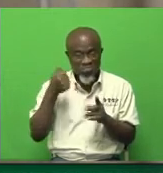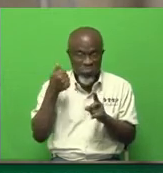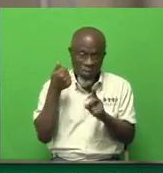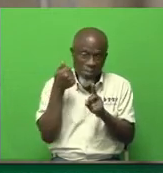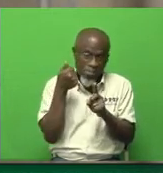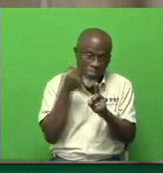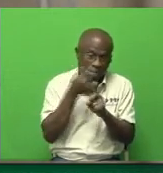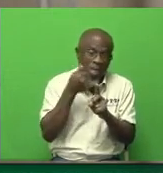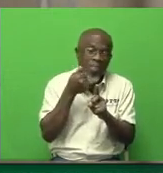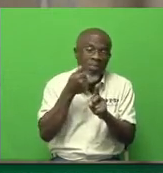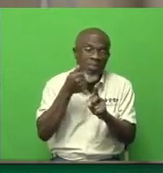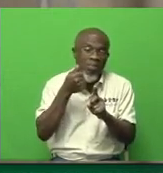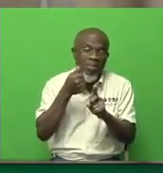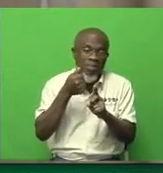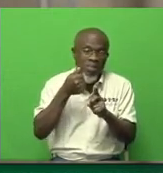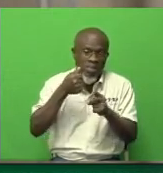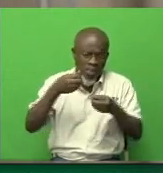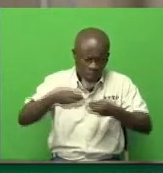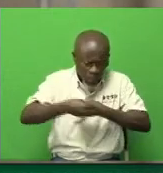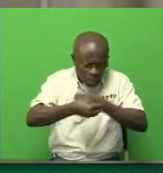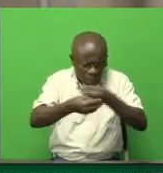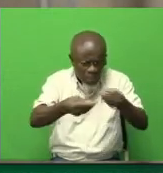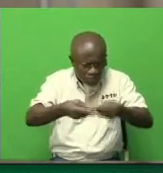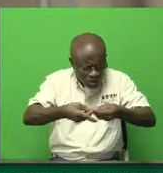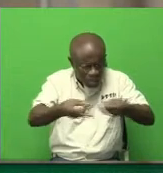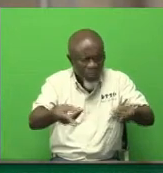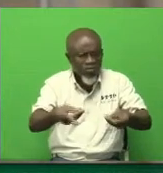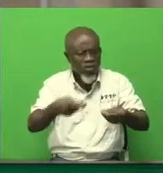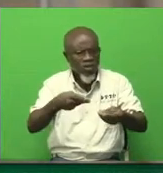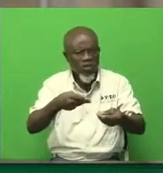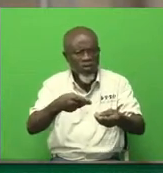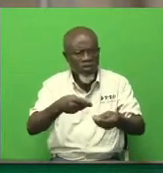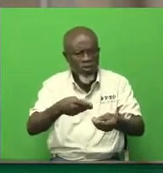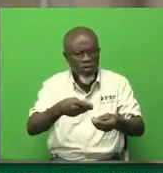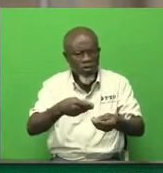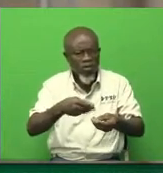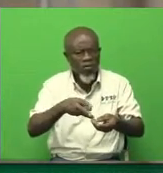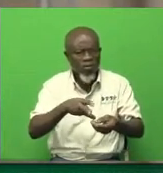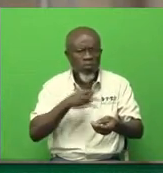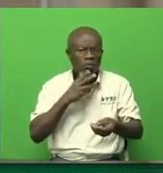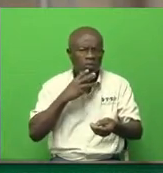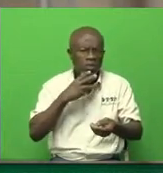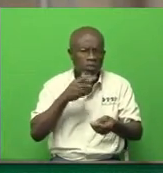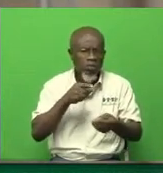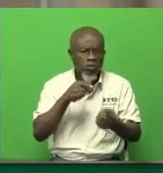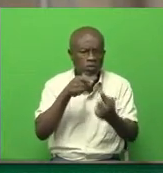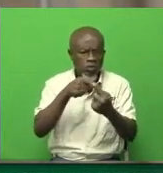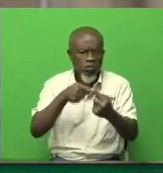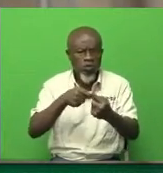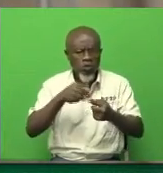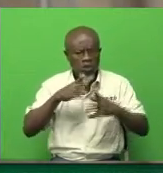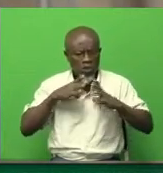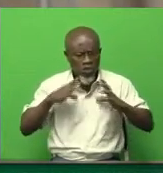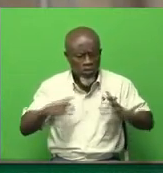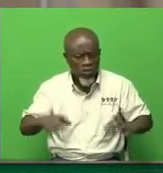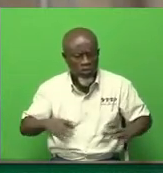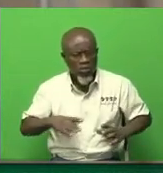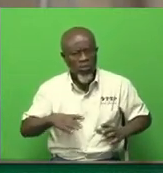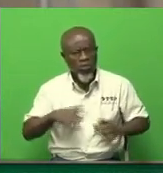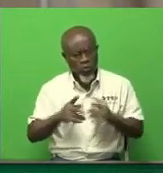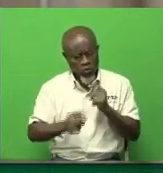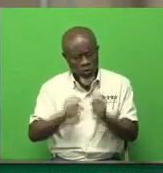the distribution and Supply to many of our nation's citizens who